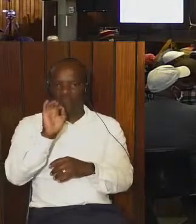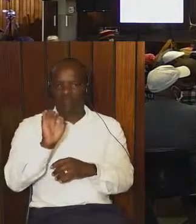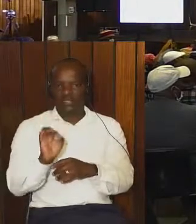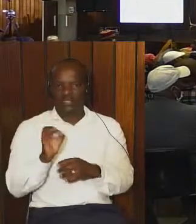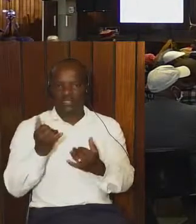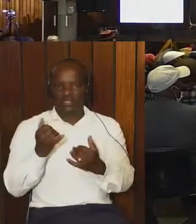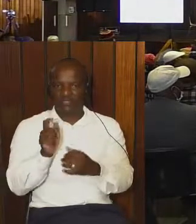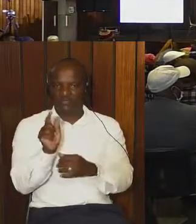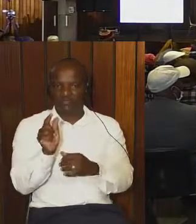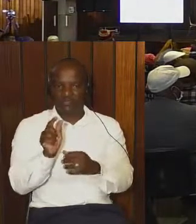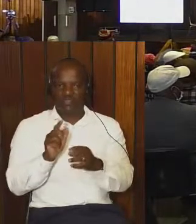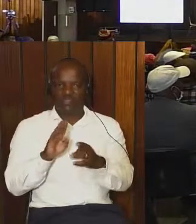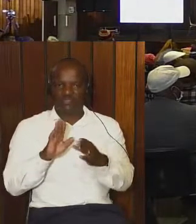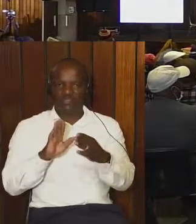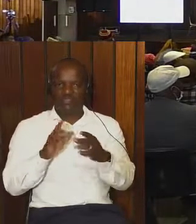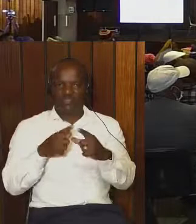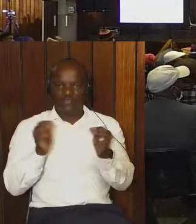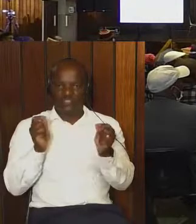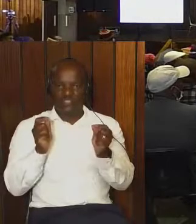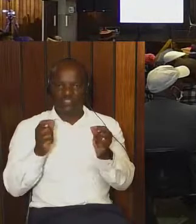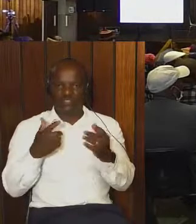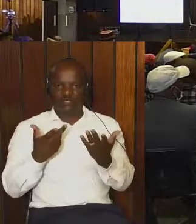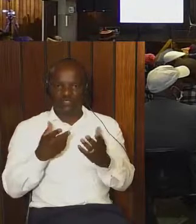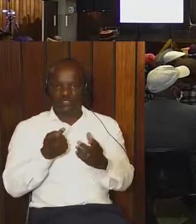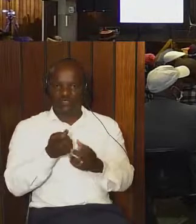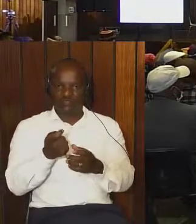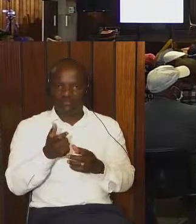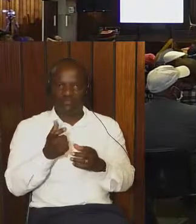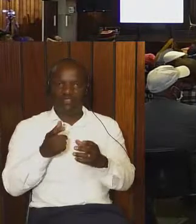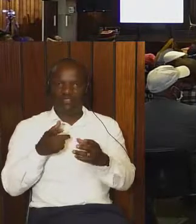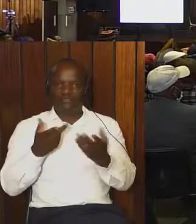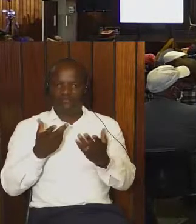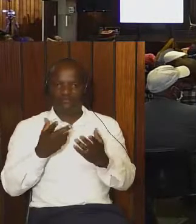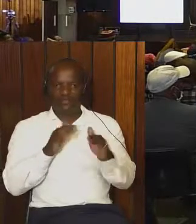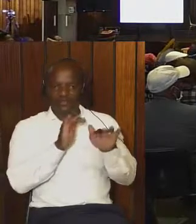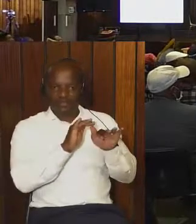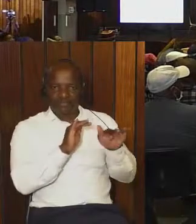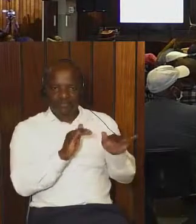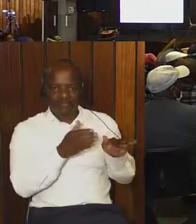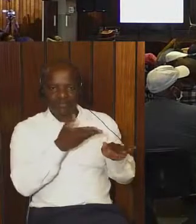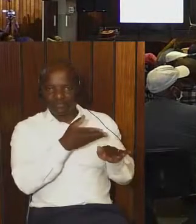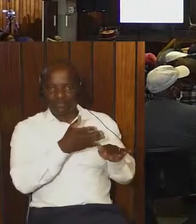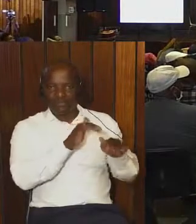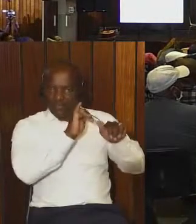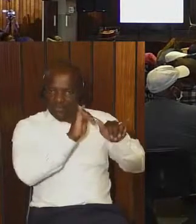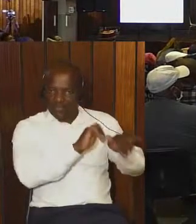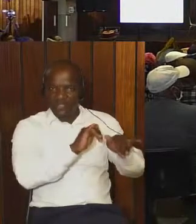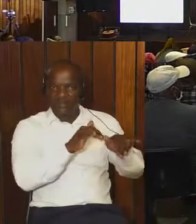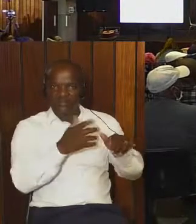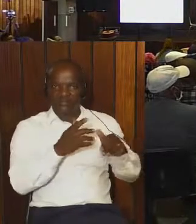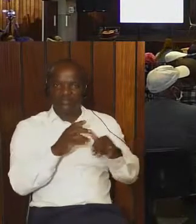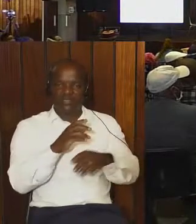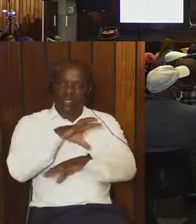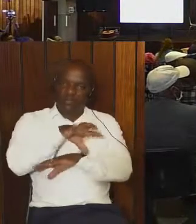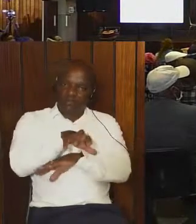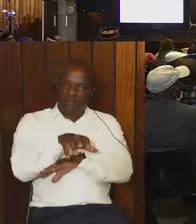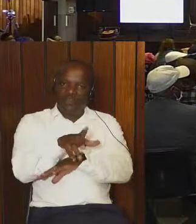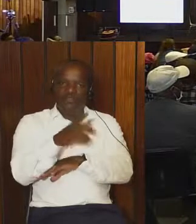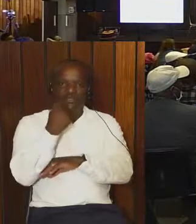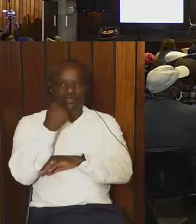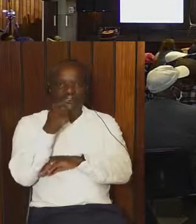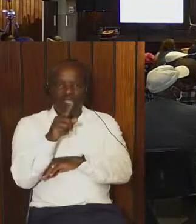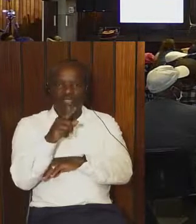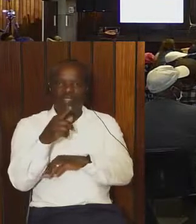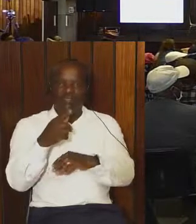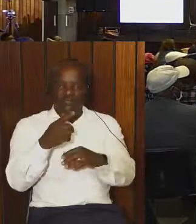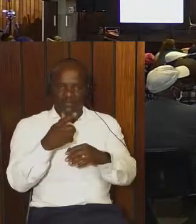ka fela gore ba bracket tsela go etsiwe dilo tse dingwe tse dinyane mo tseleng batho ba la re itse gore le today there's the province le ba re province e itse e rekile ndao